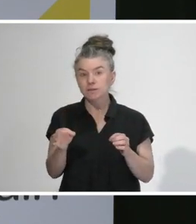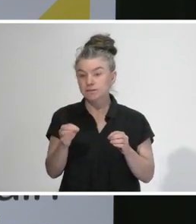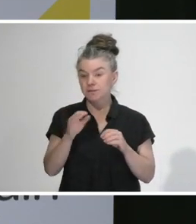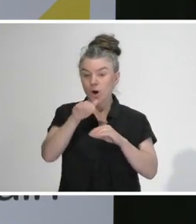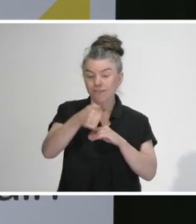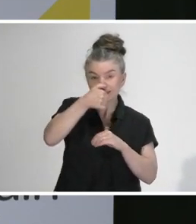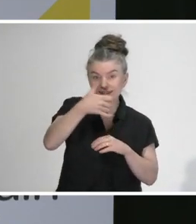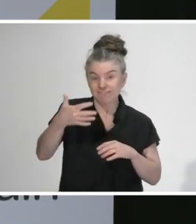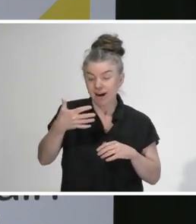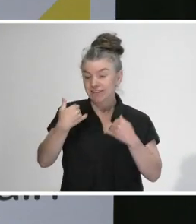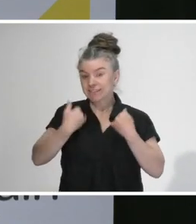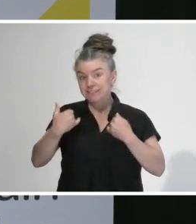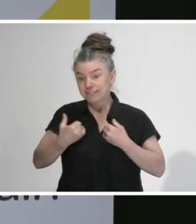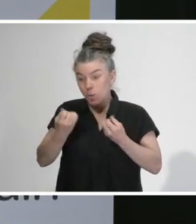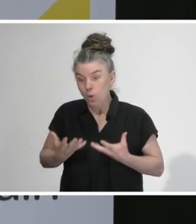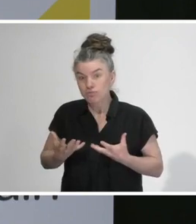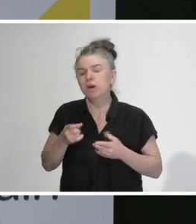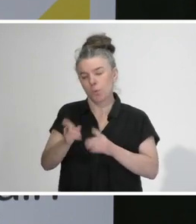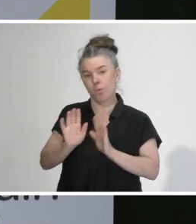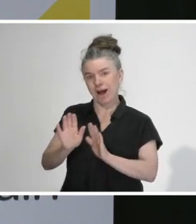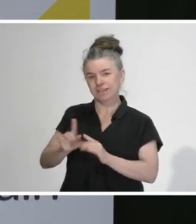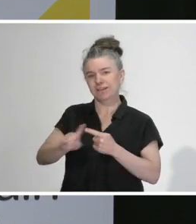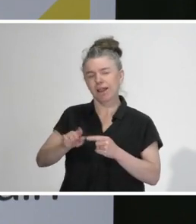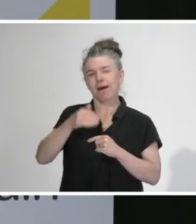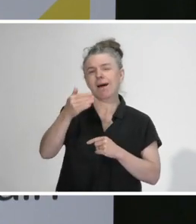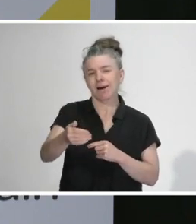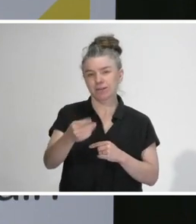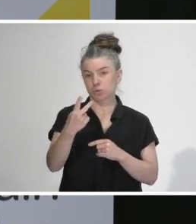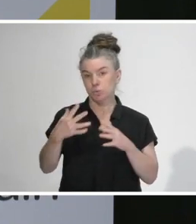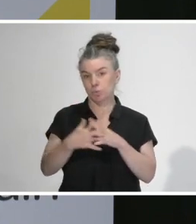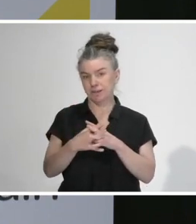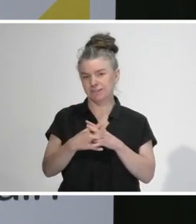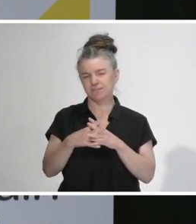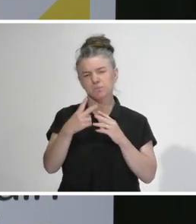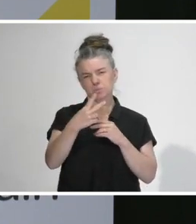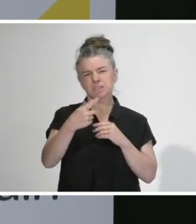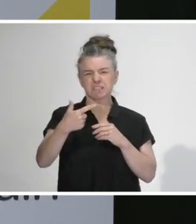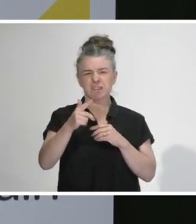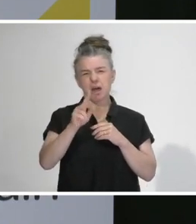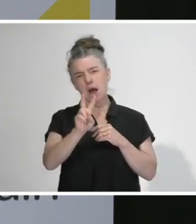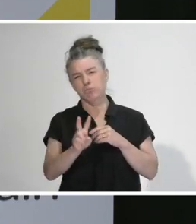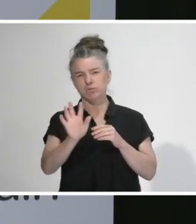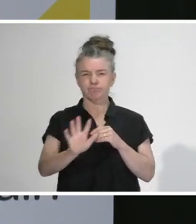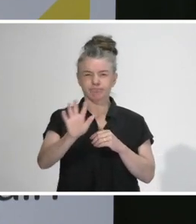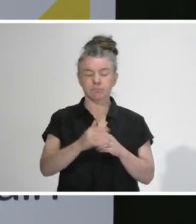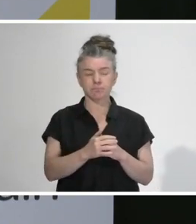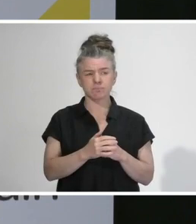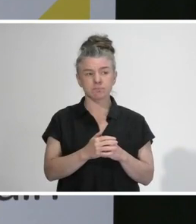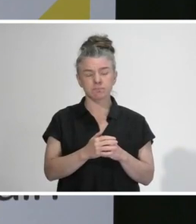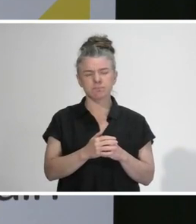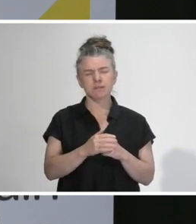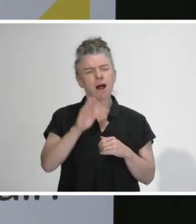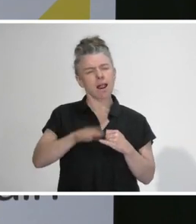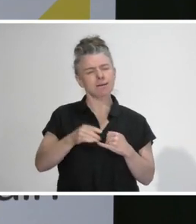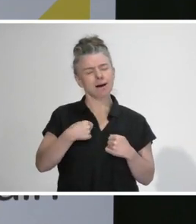to get their vaccination. And finally, please, if you have any health conditions that you require care for, either acute